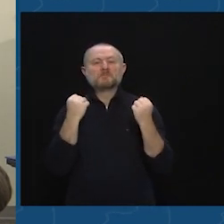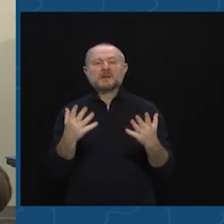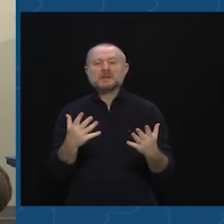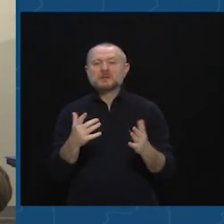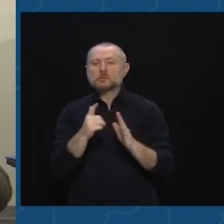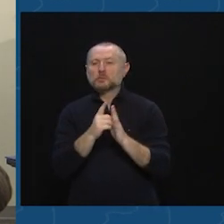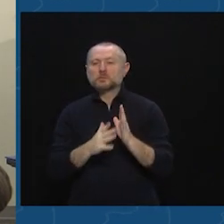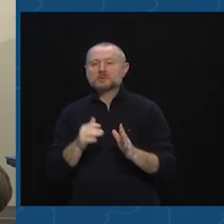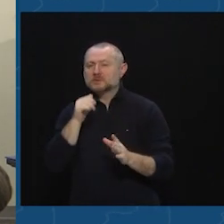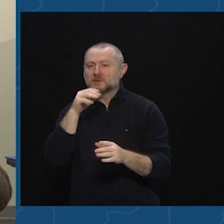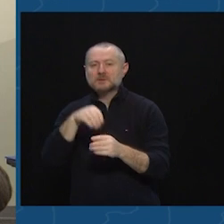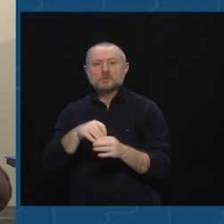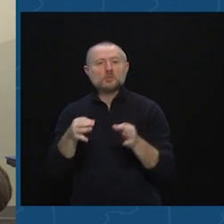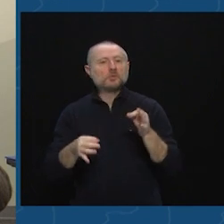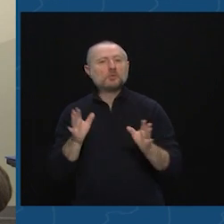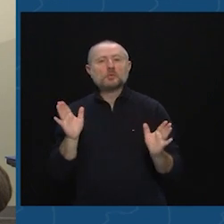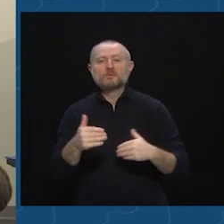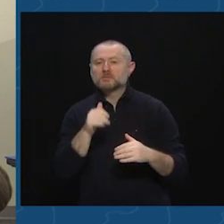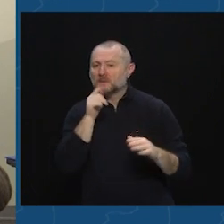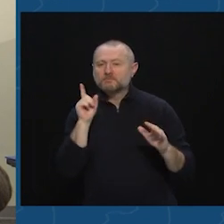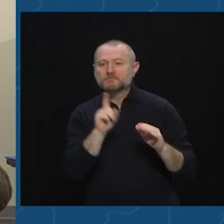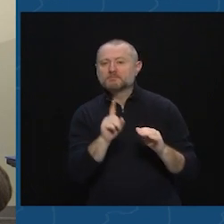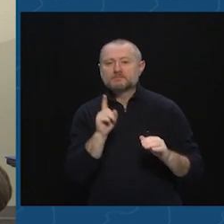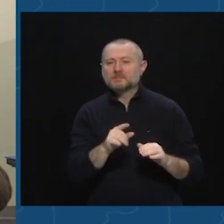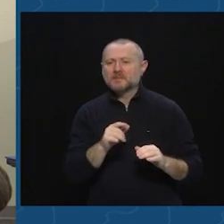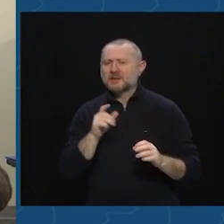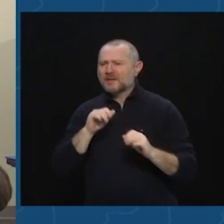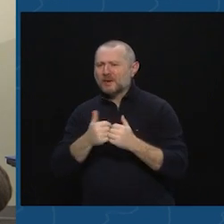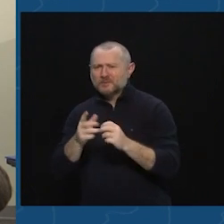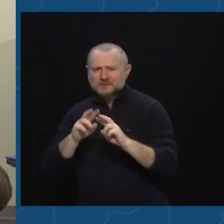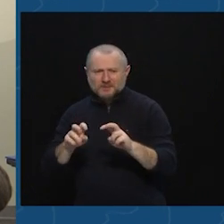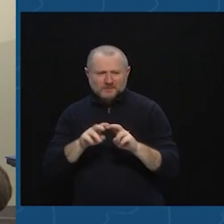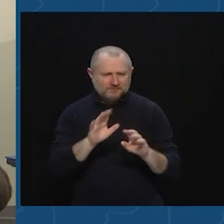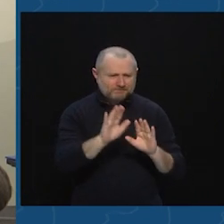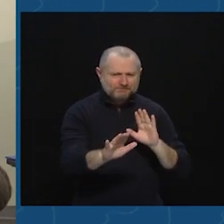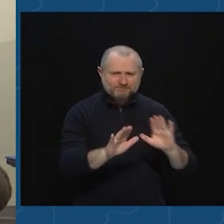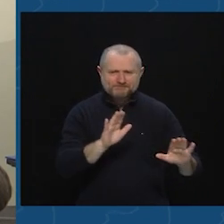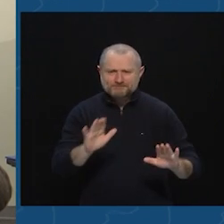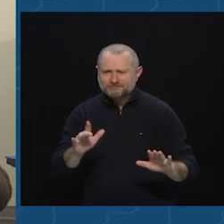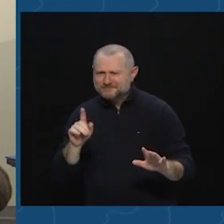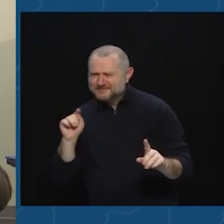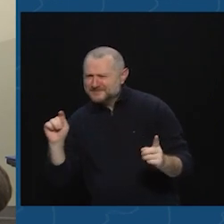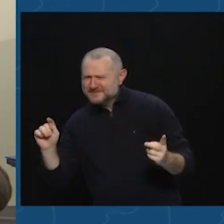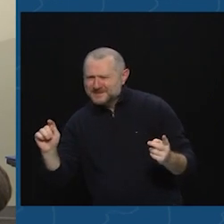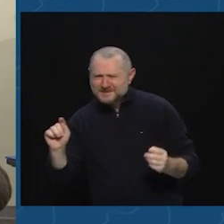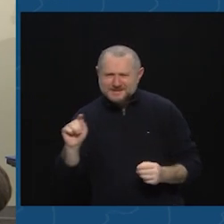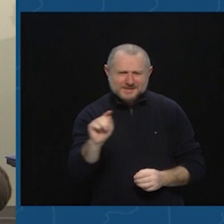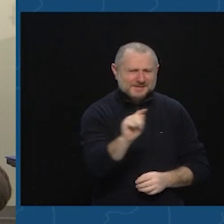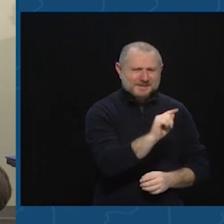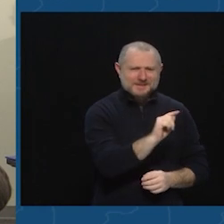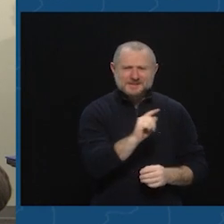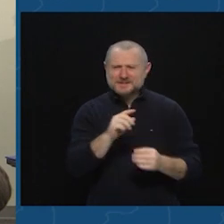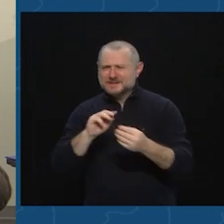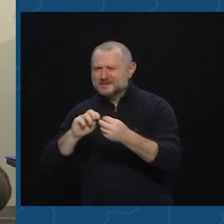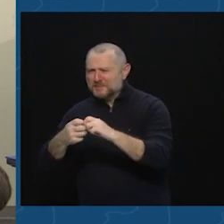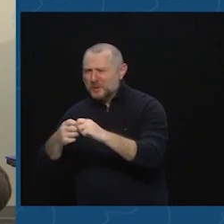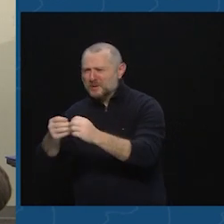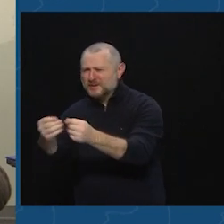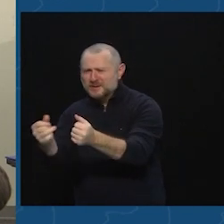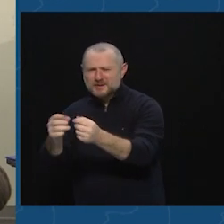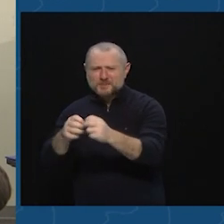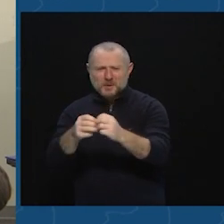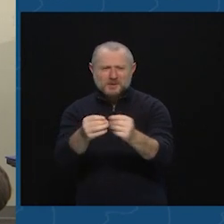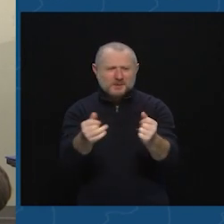don't look at every river and dam each river, we're going to continue to have this sea